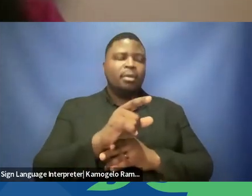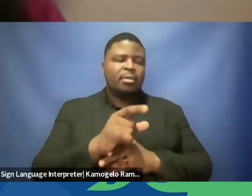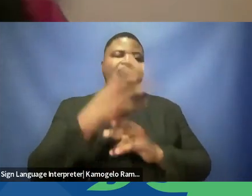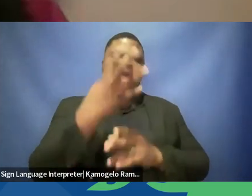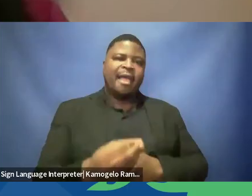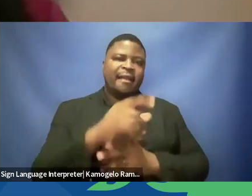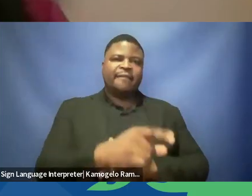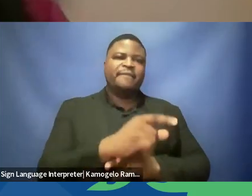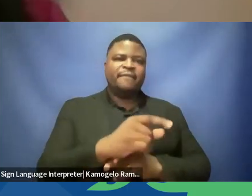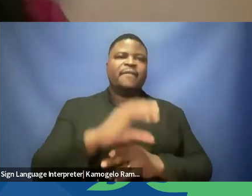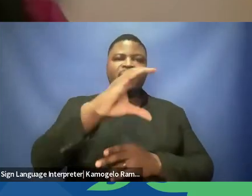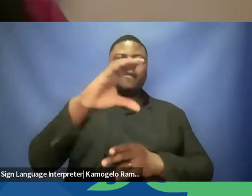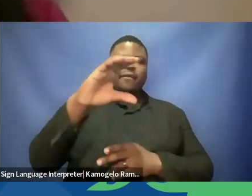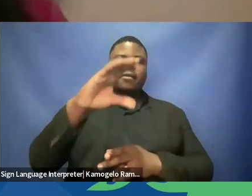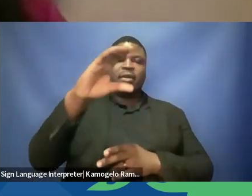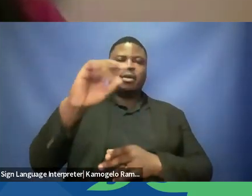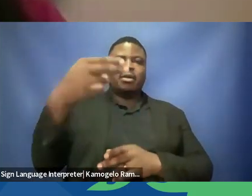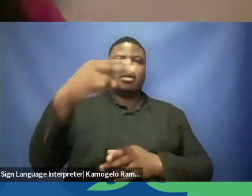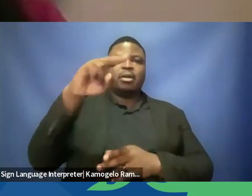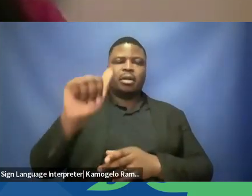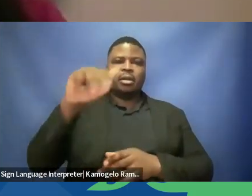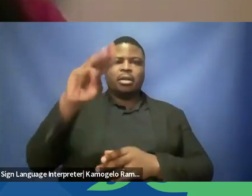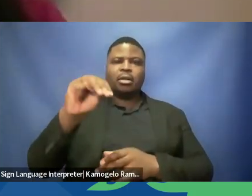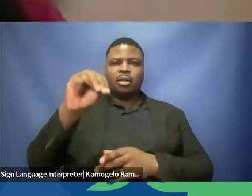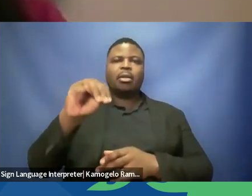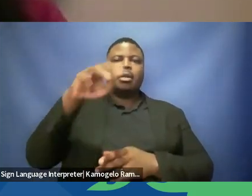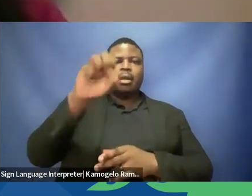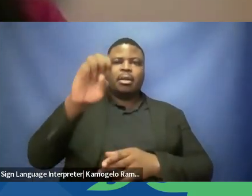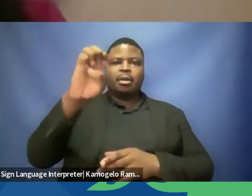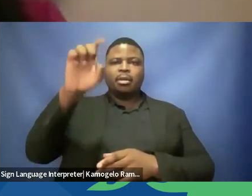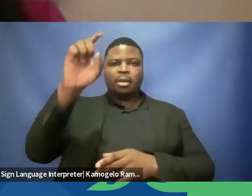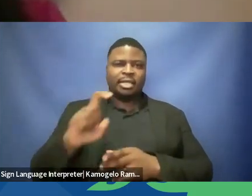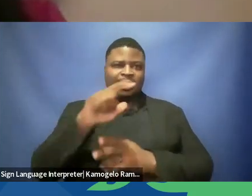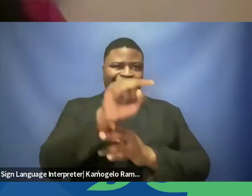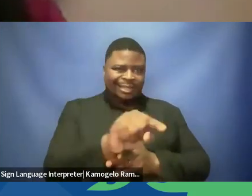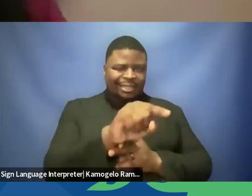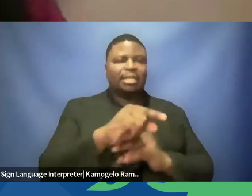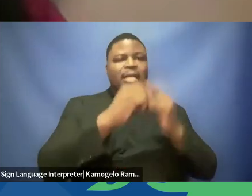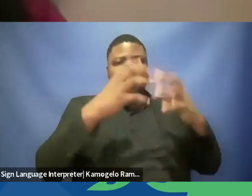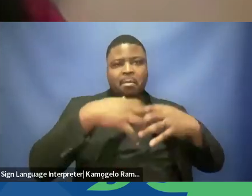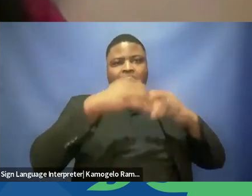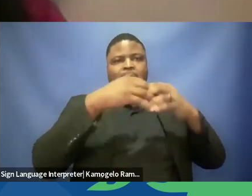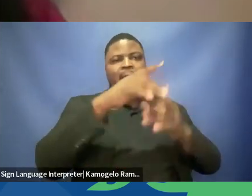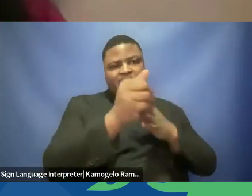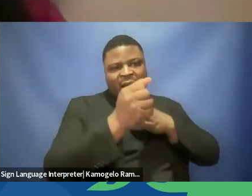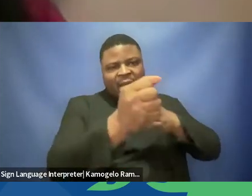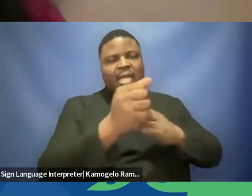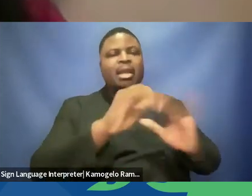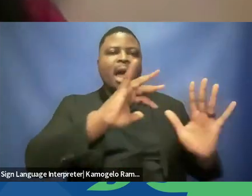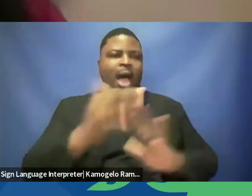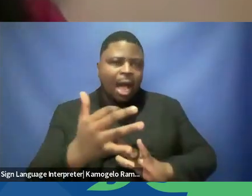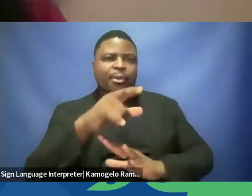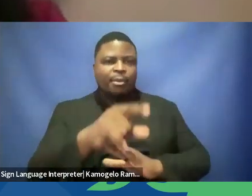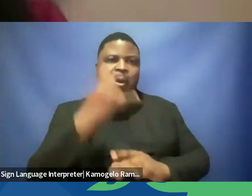that was published in 2025 in the Southern African Journal of HIV Medicine. And I think this is greatly applauded of